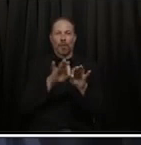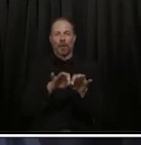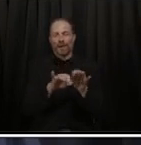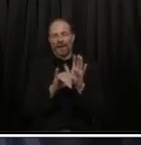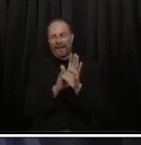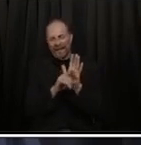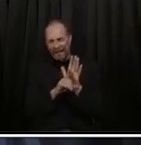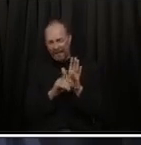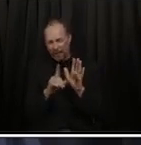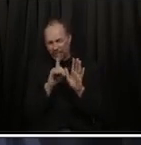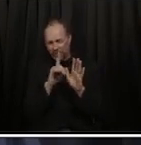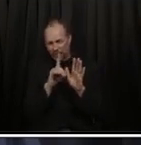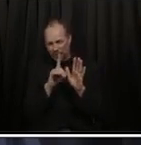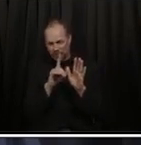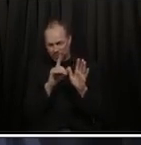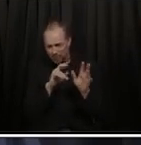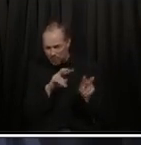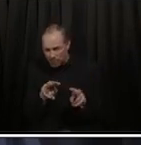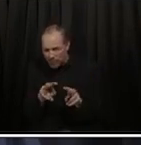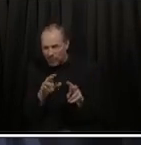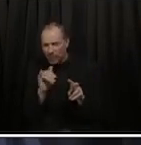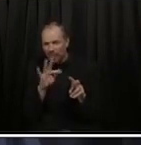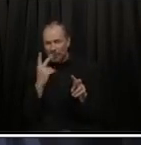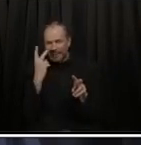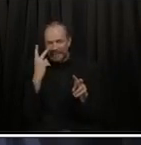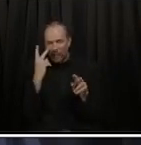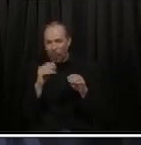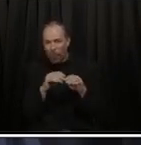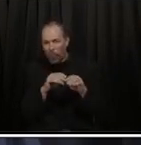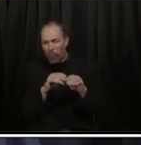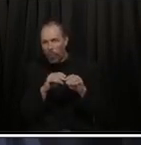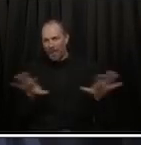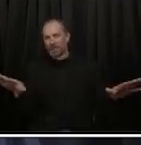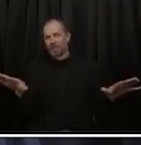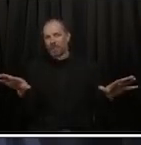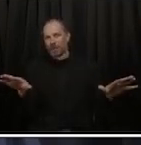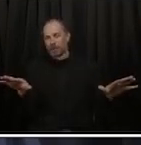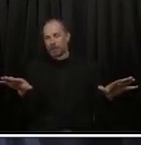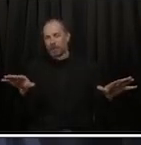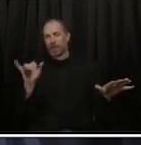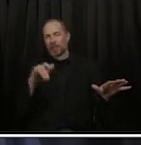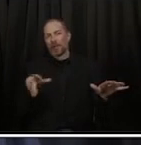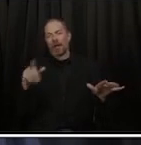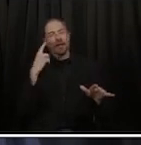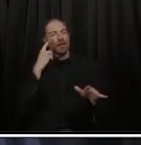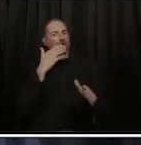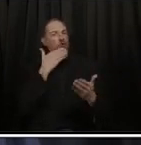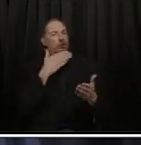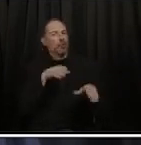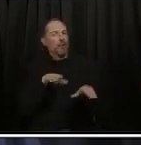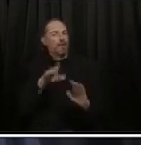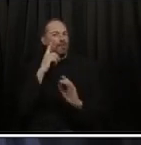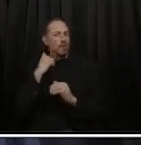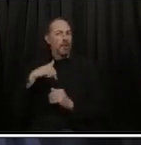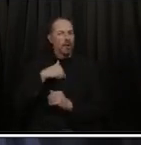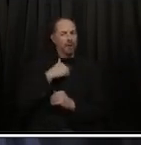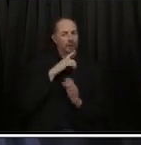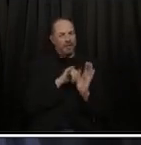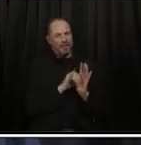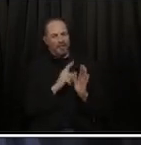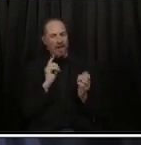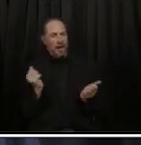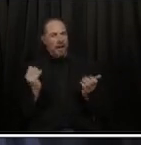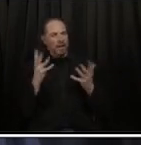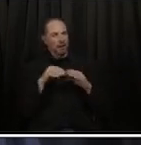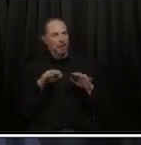are seeing widespread transmission in the community. I think those are really both great ways for us to identify the level of